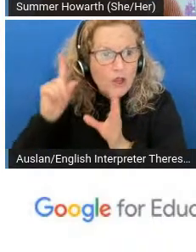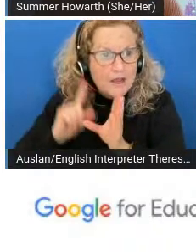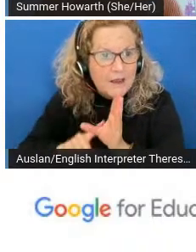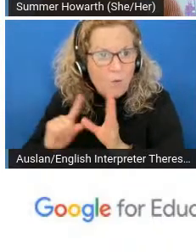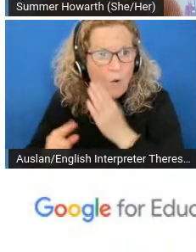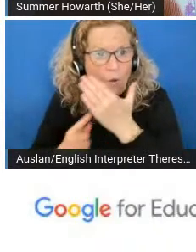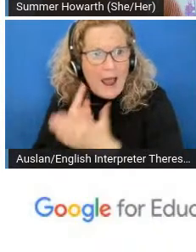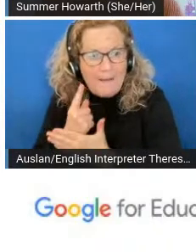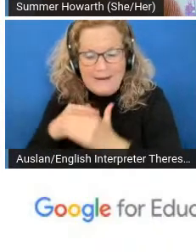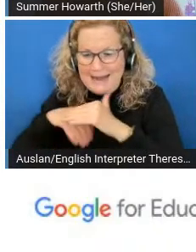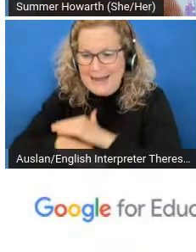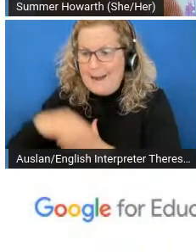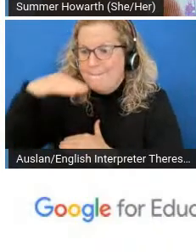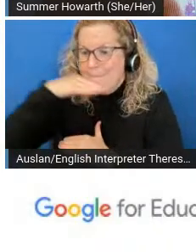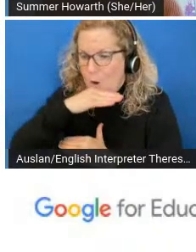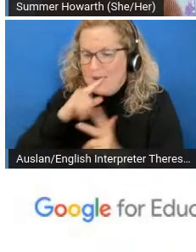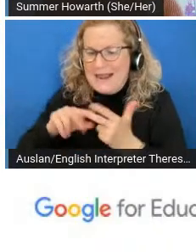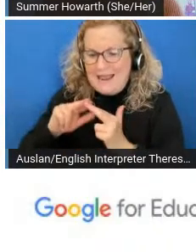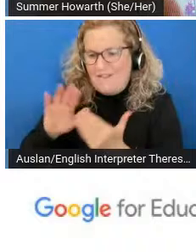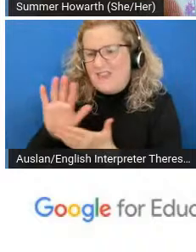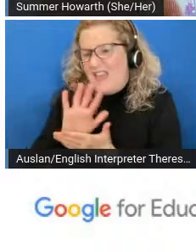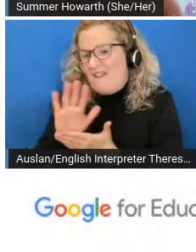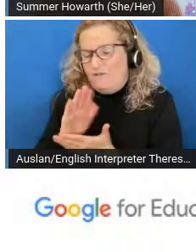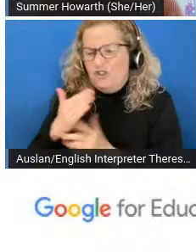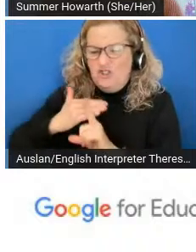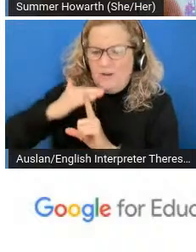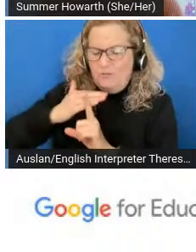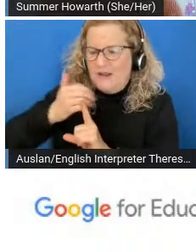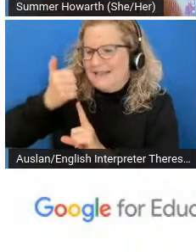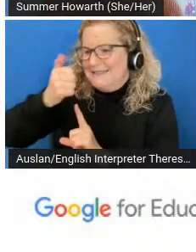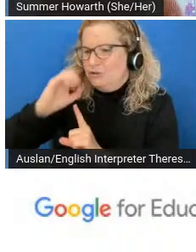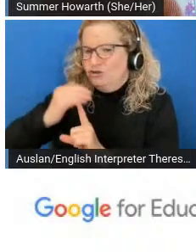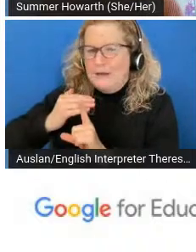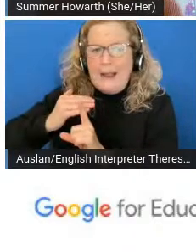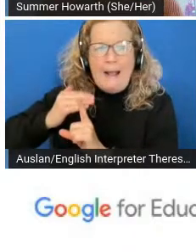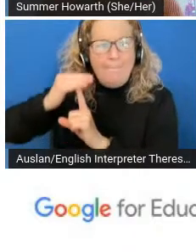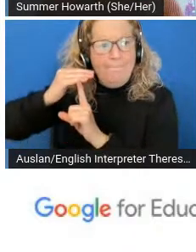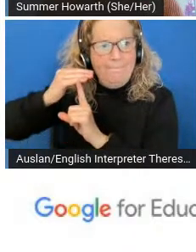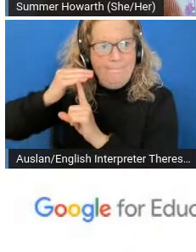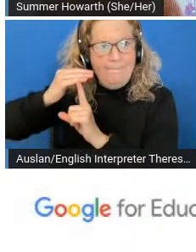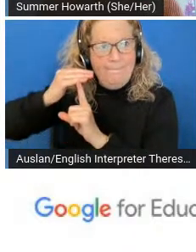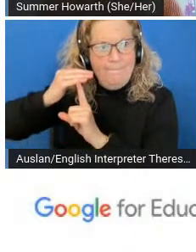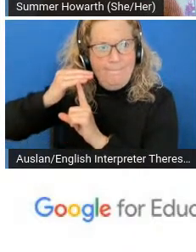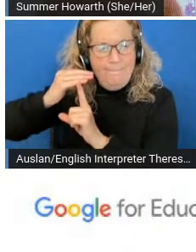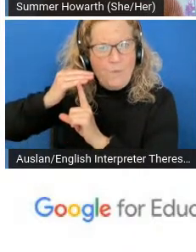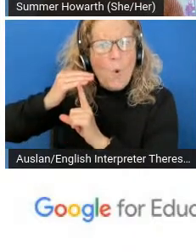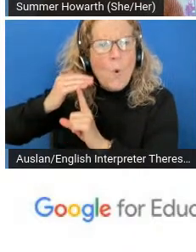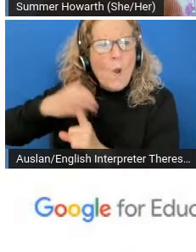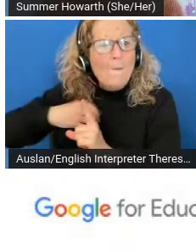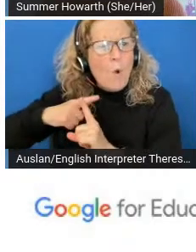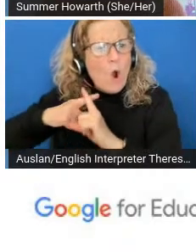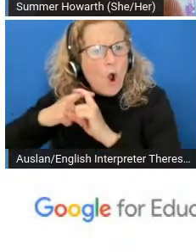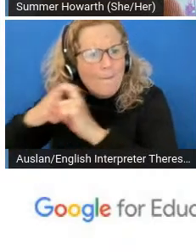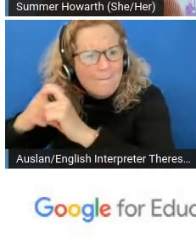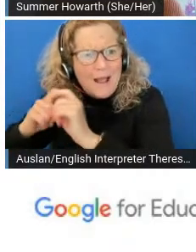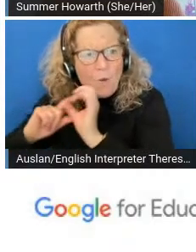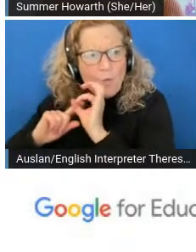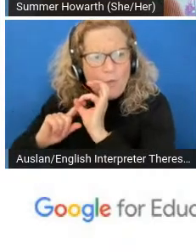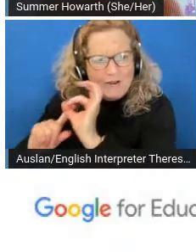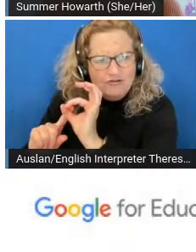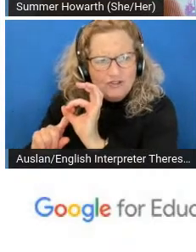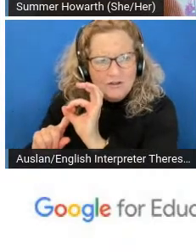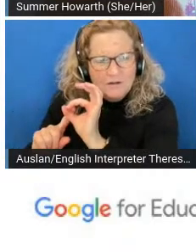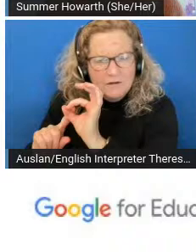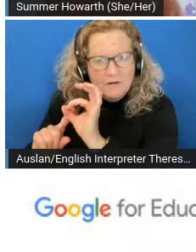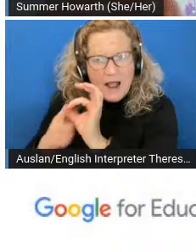Melbourne the average temperature is 6 degrees higher? Suddenly, it's a much more complex question. I've got to bring in lots of